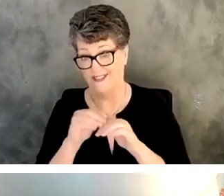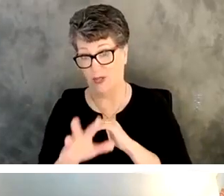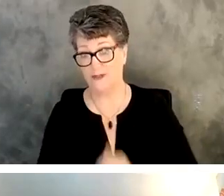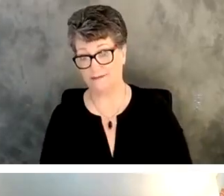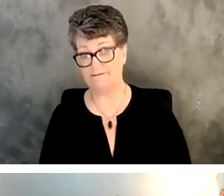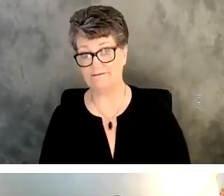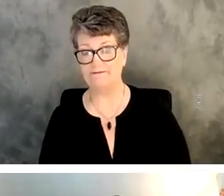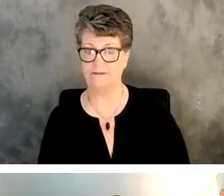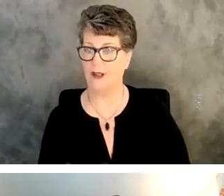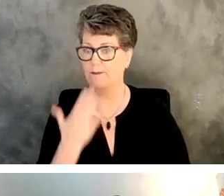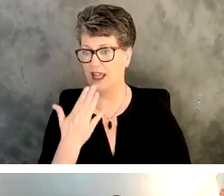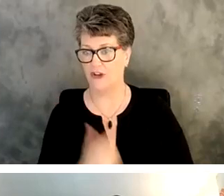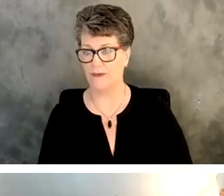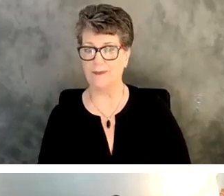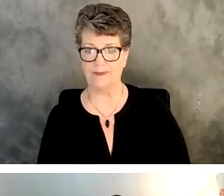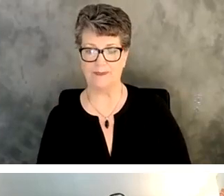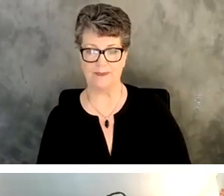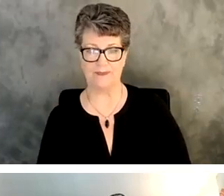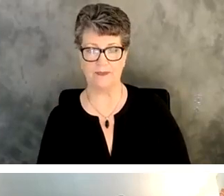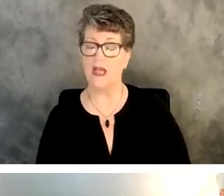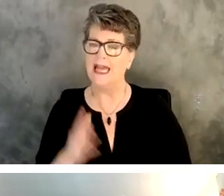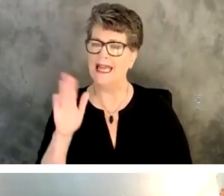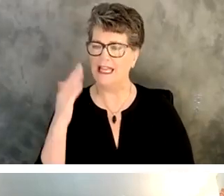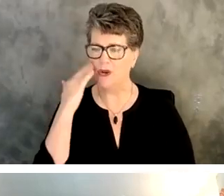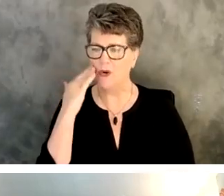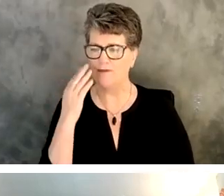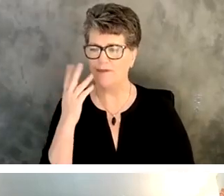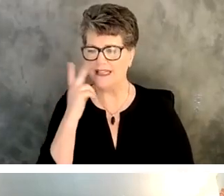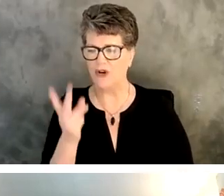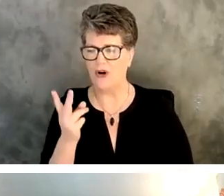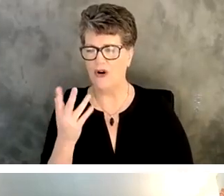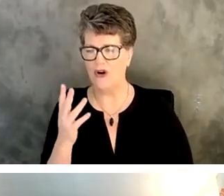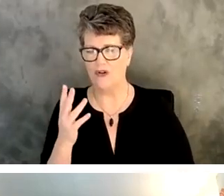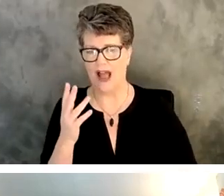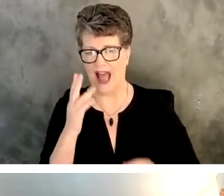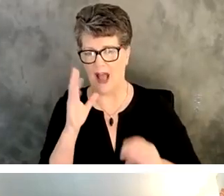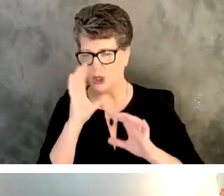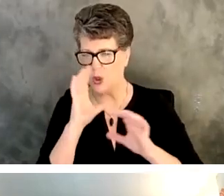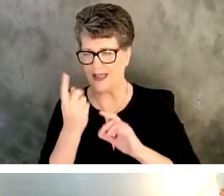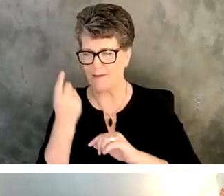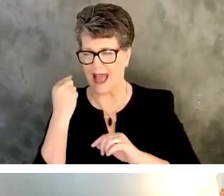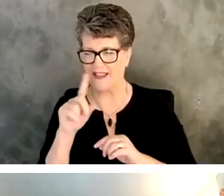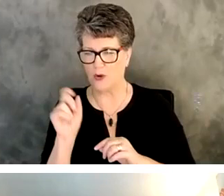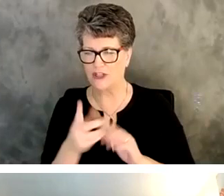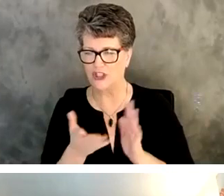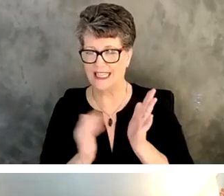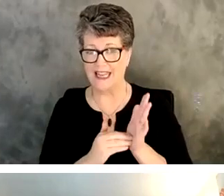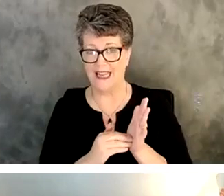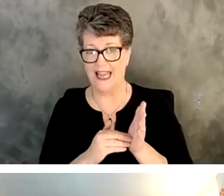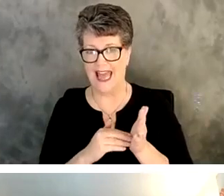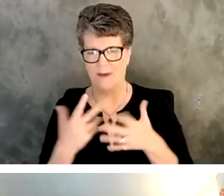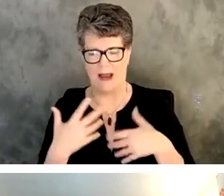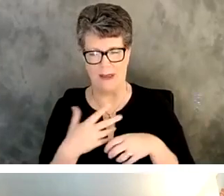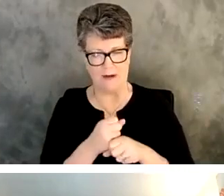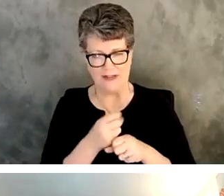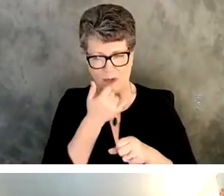Thank you. Thank you. You know, I saw, I was looking back through the questions again. I might be paraphrasing this